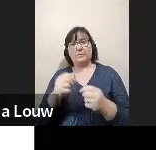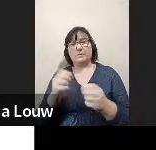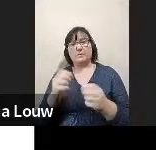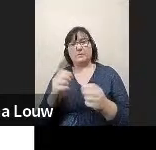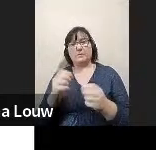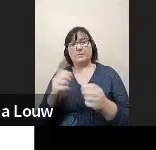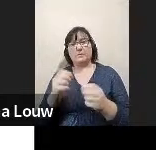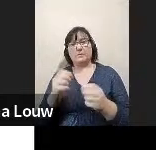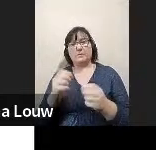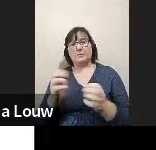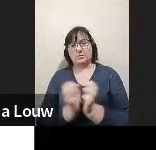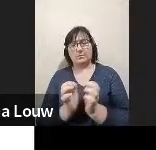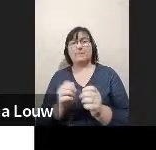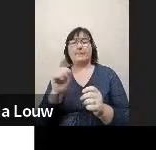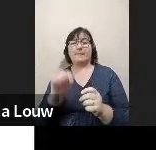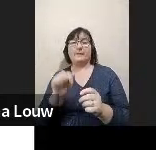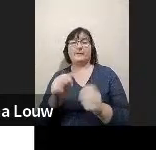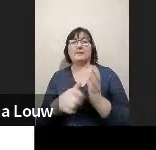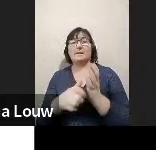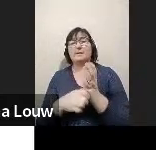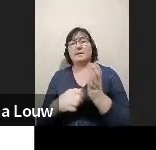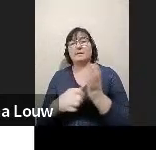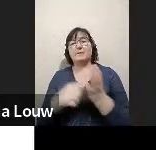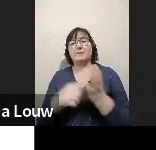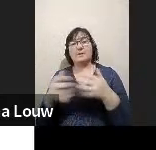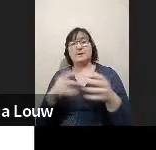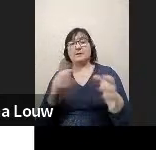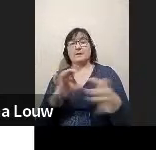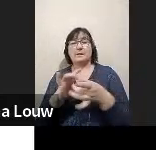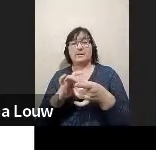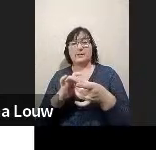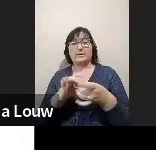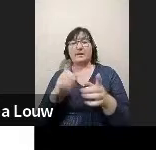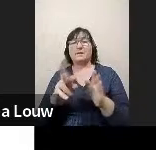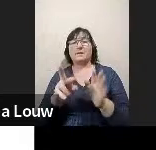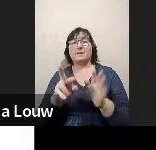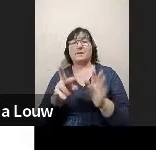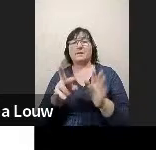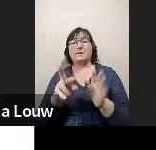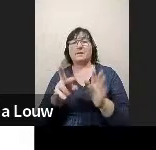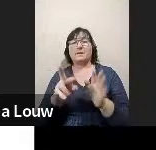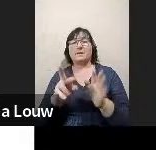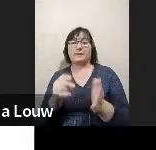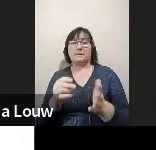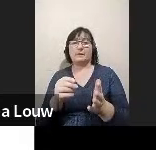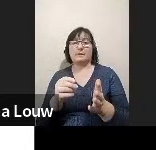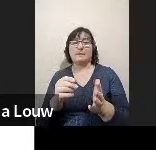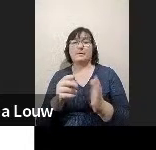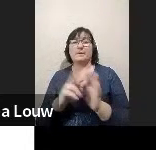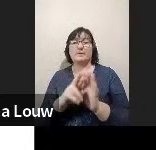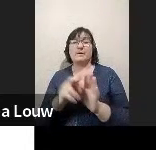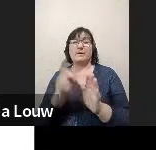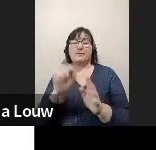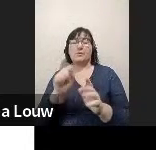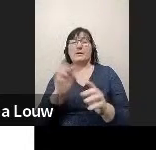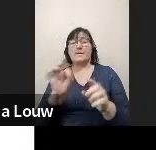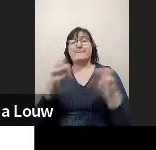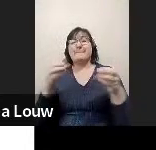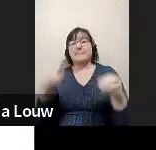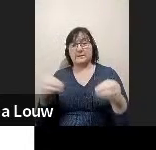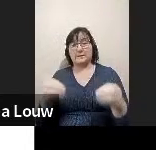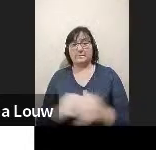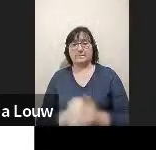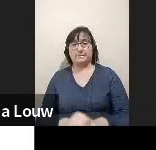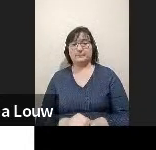be linked as a registered representative for a specific entity. Okay, so